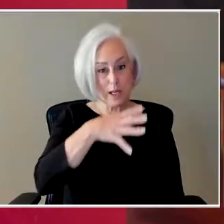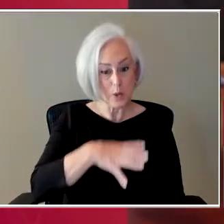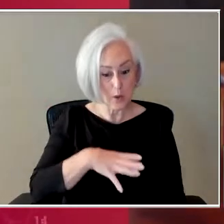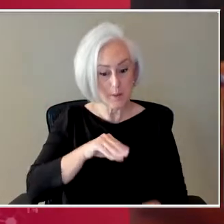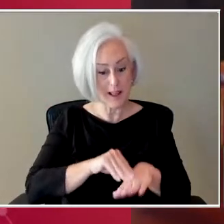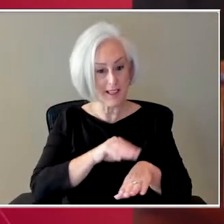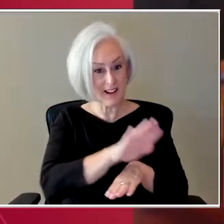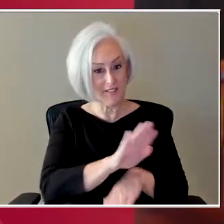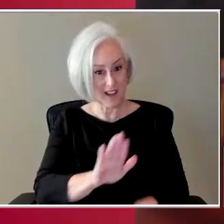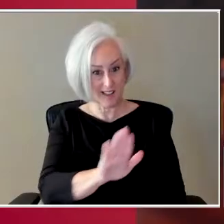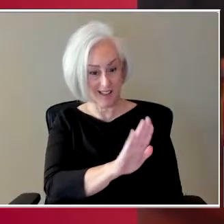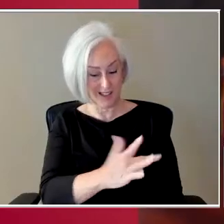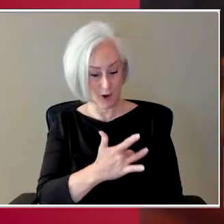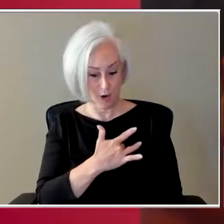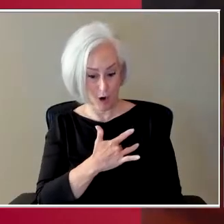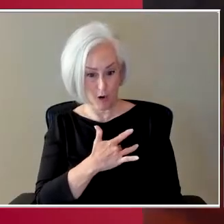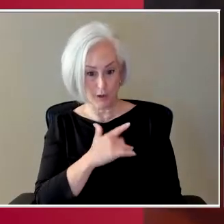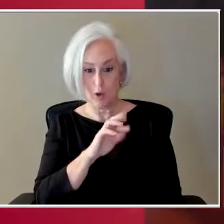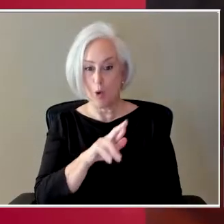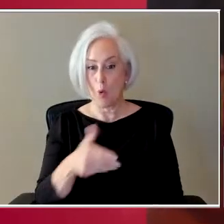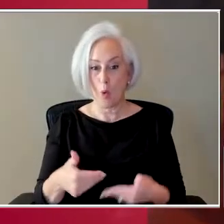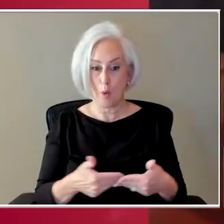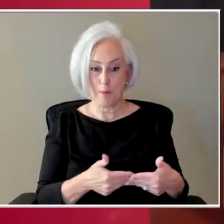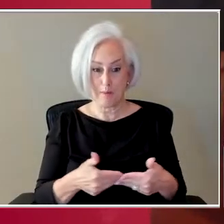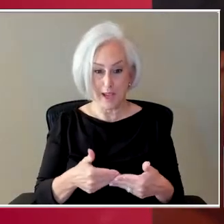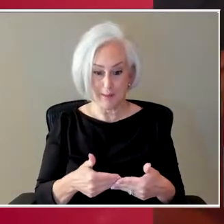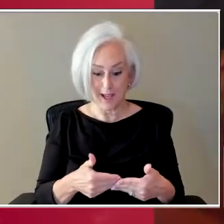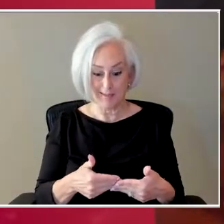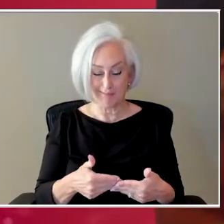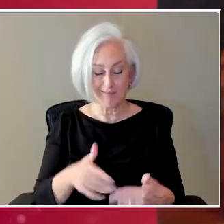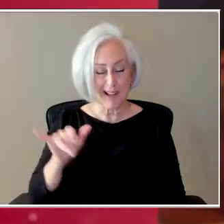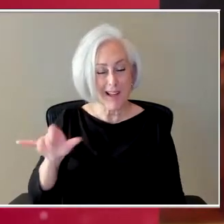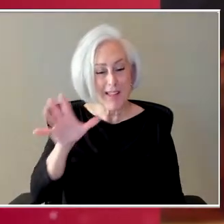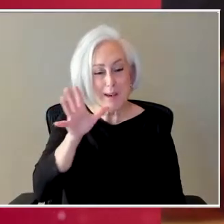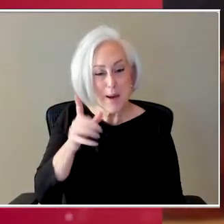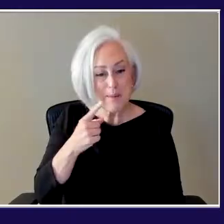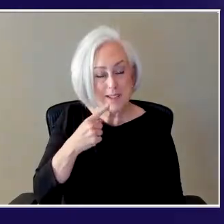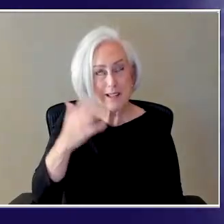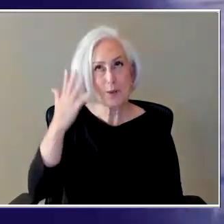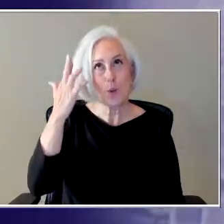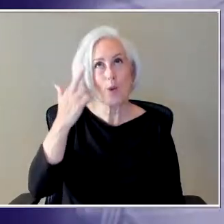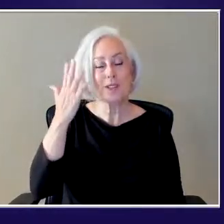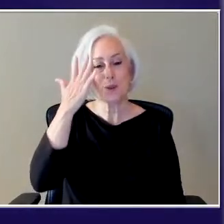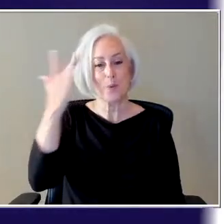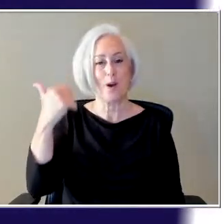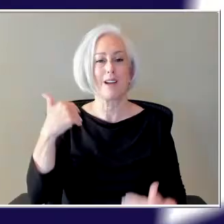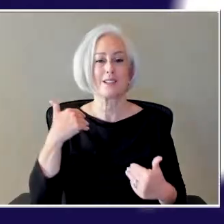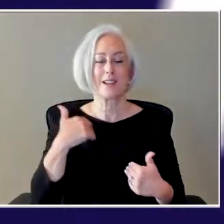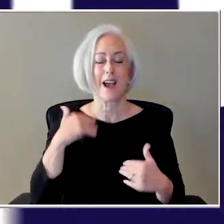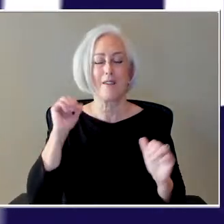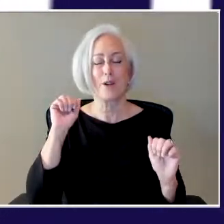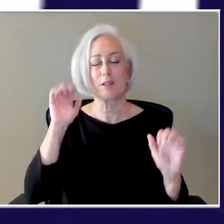babies. Why this mom says it is the reason she has her miracle baby.